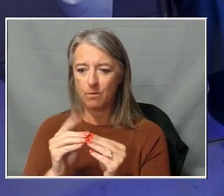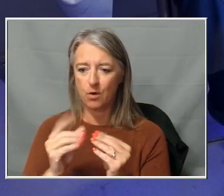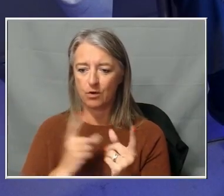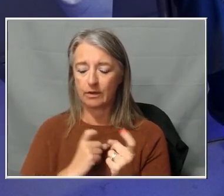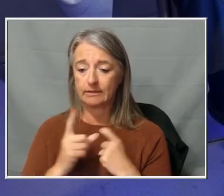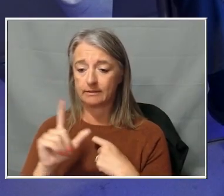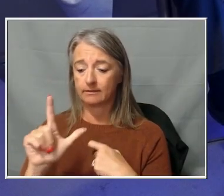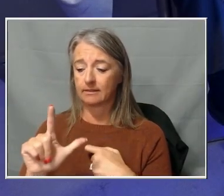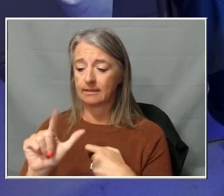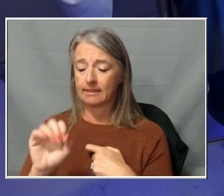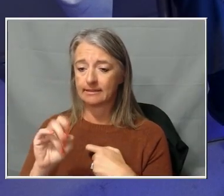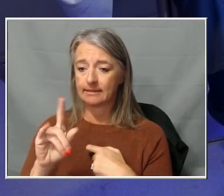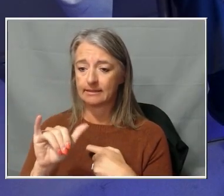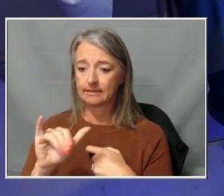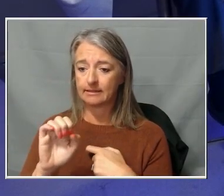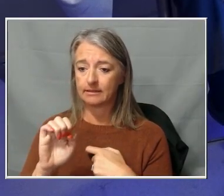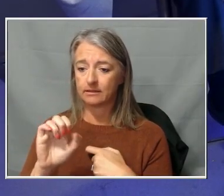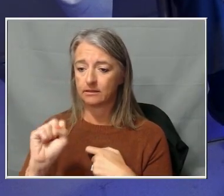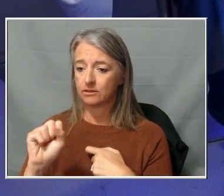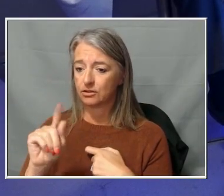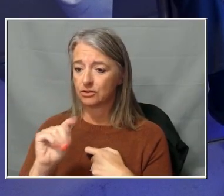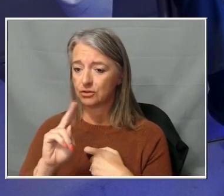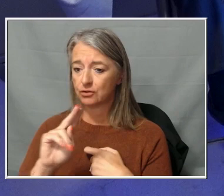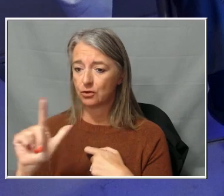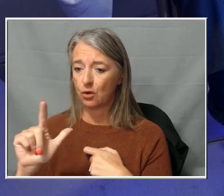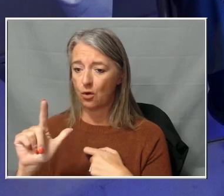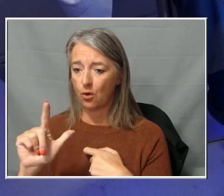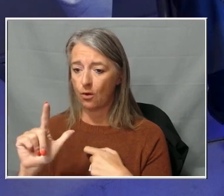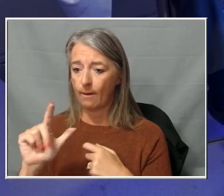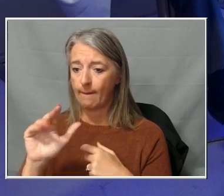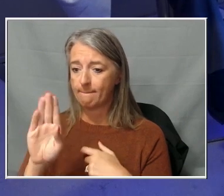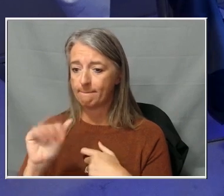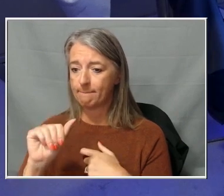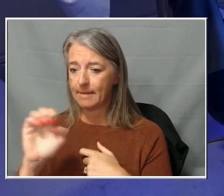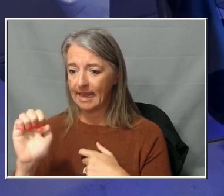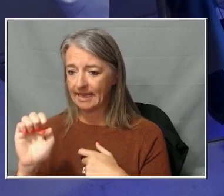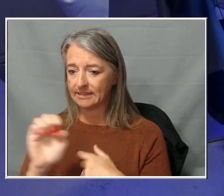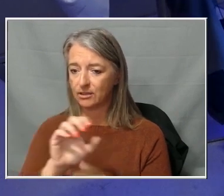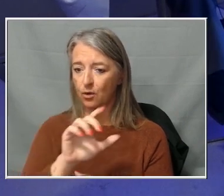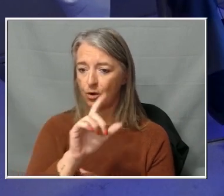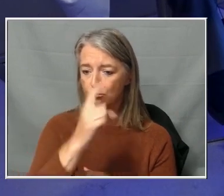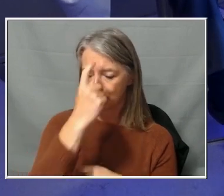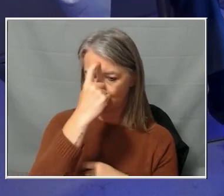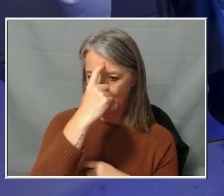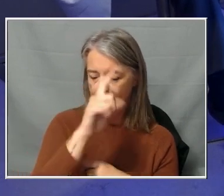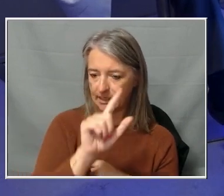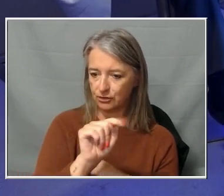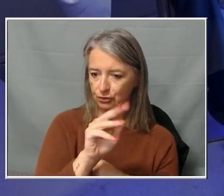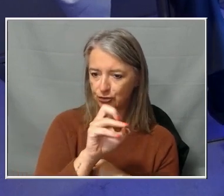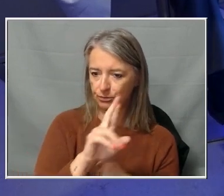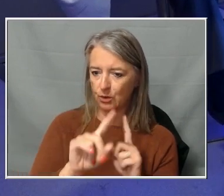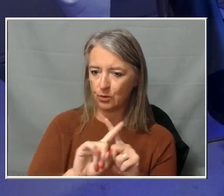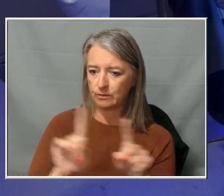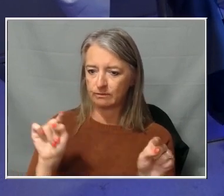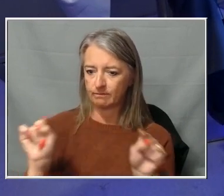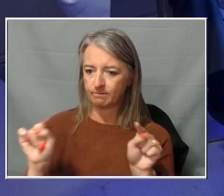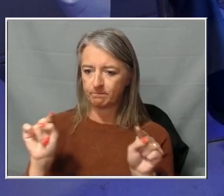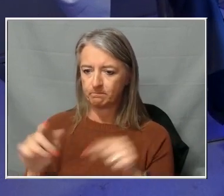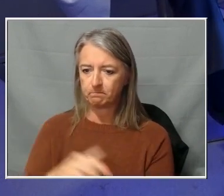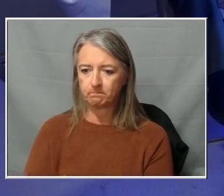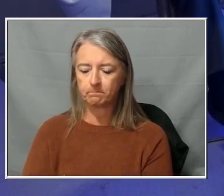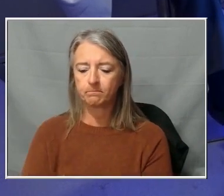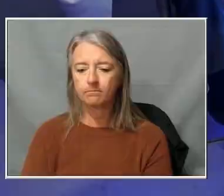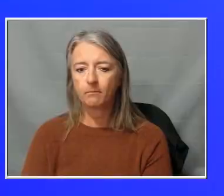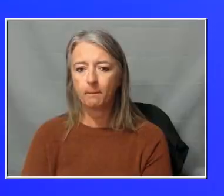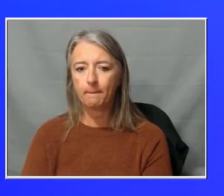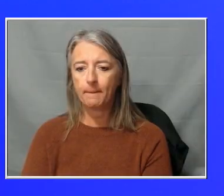is there a difference between skull-based tumor and a brain tumor? We hear that a lot, but I think we lump it all into just a tumor is a tumor. What's the difference? So a brain